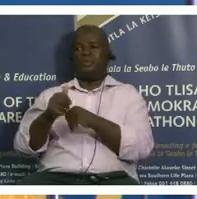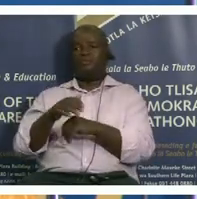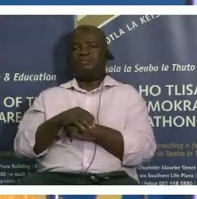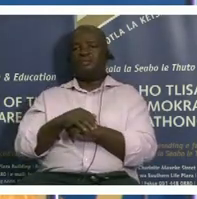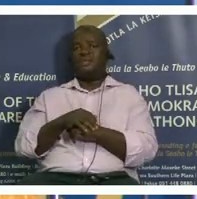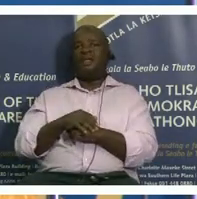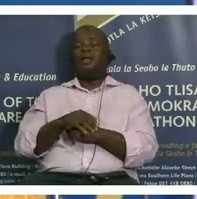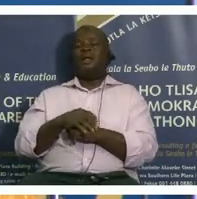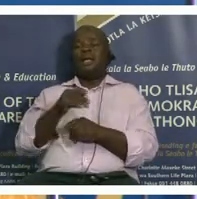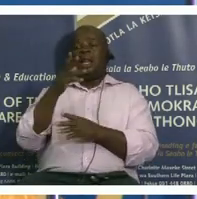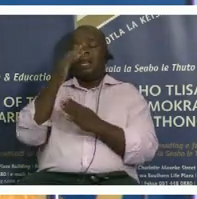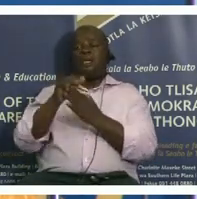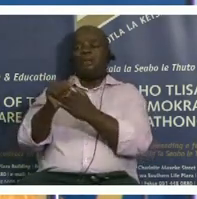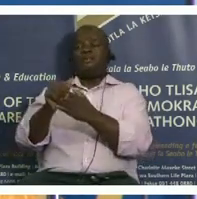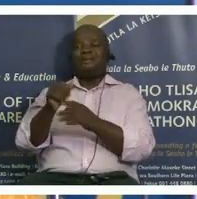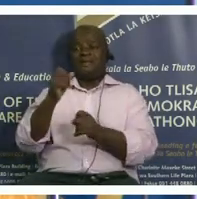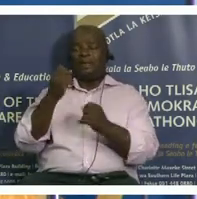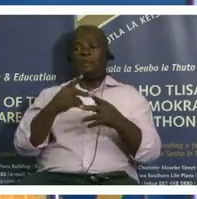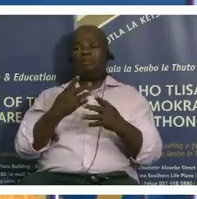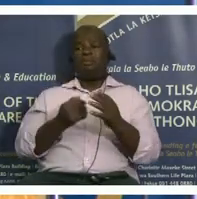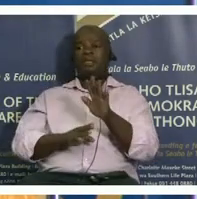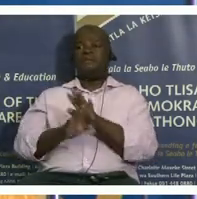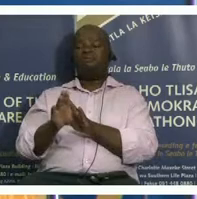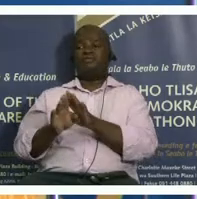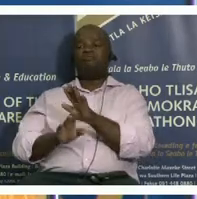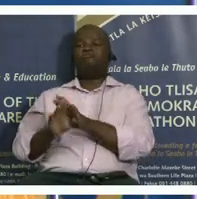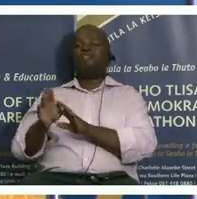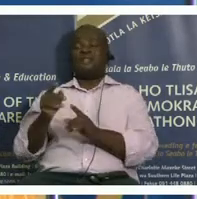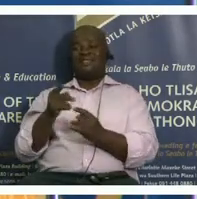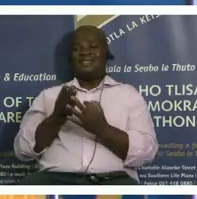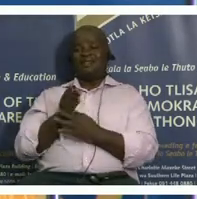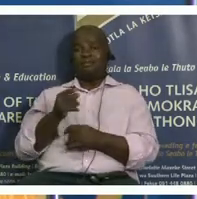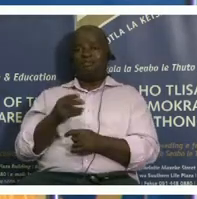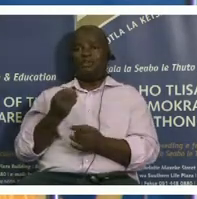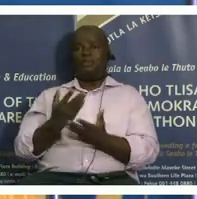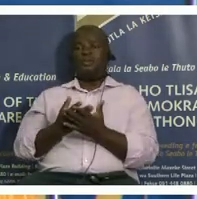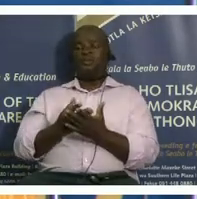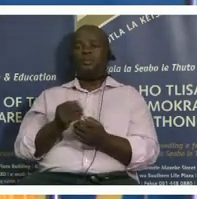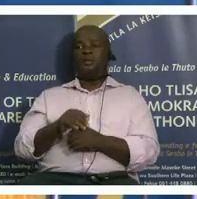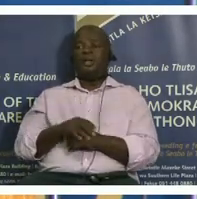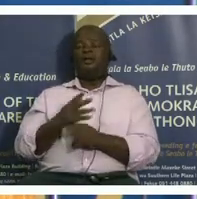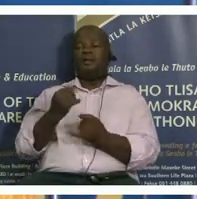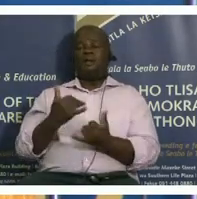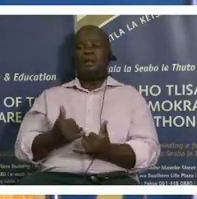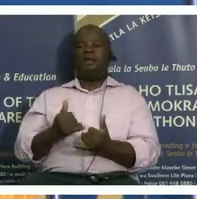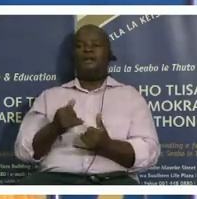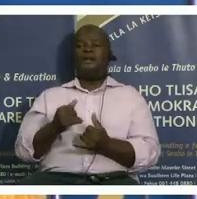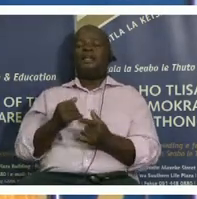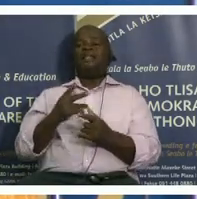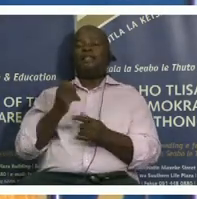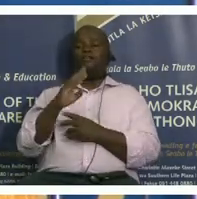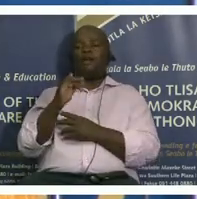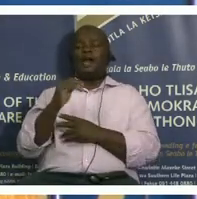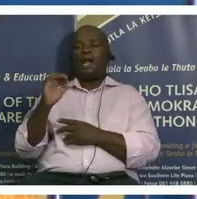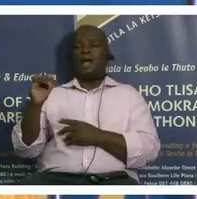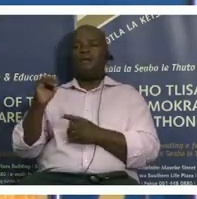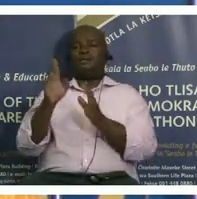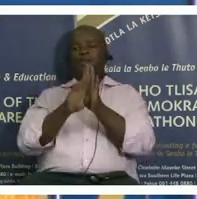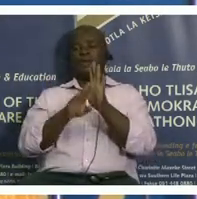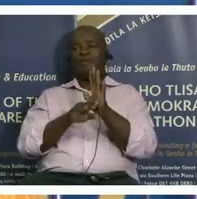are also supported through this program. We are continuing to expand our fourth industrial revolution